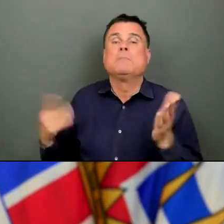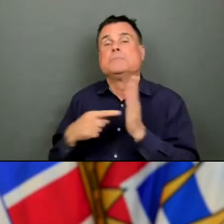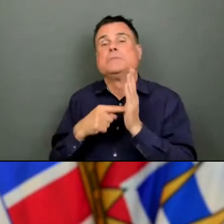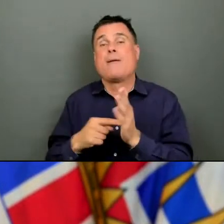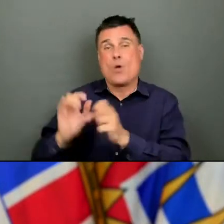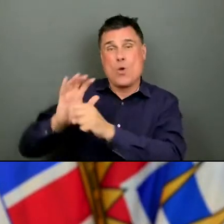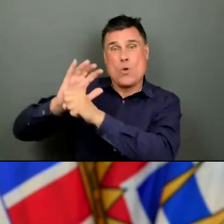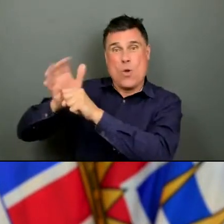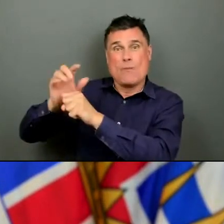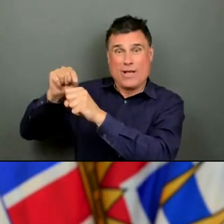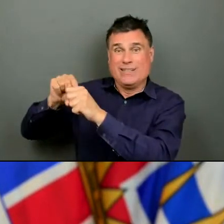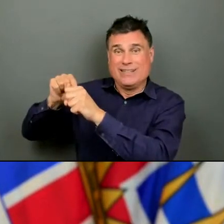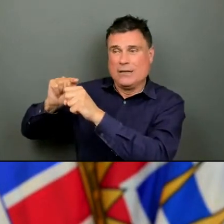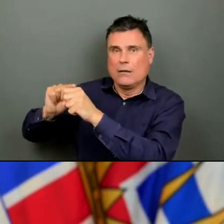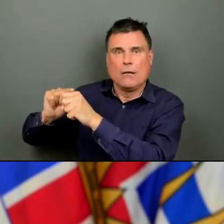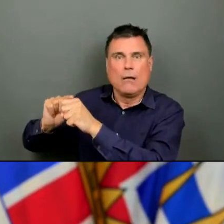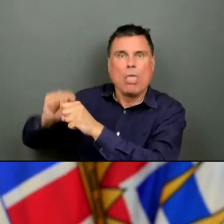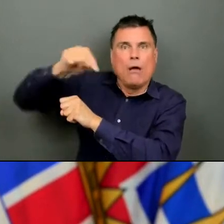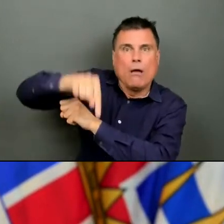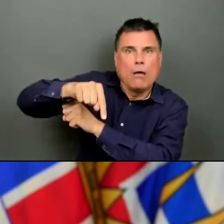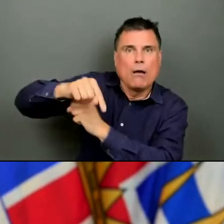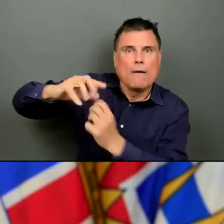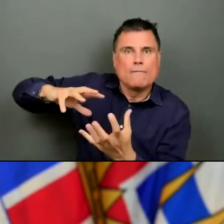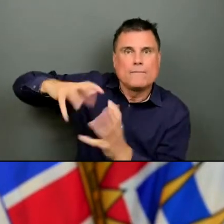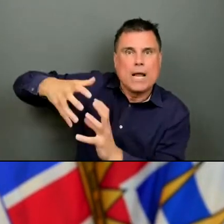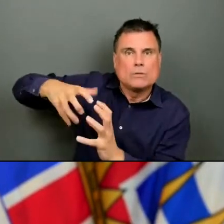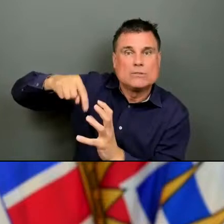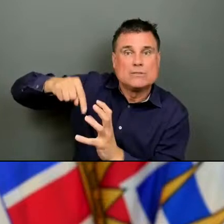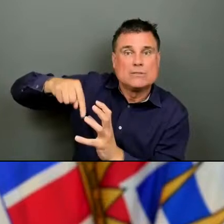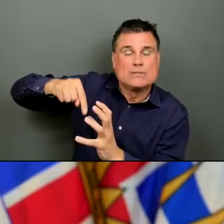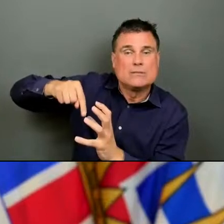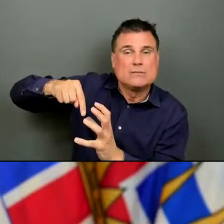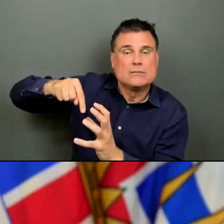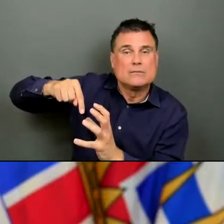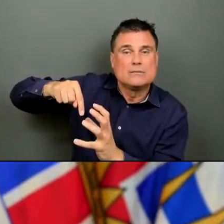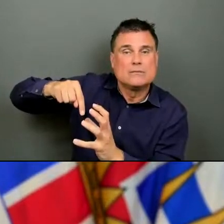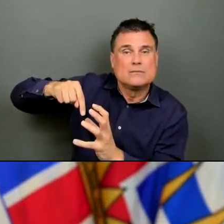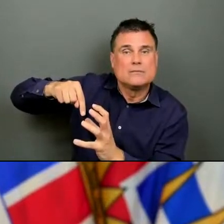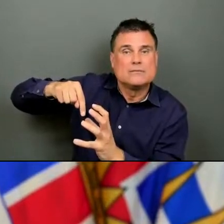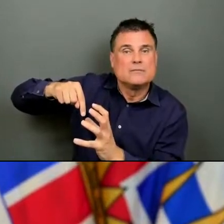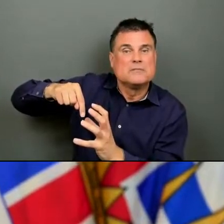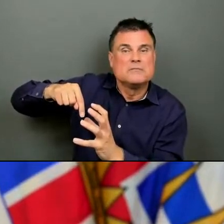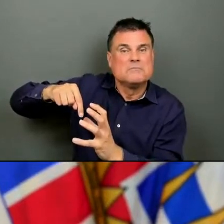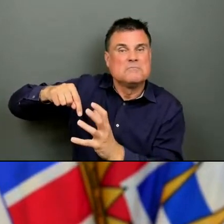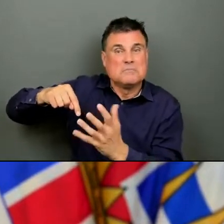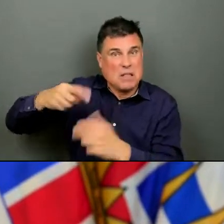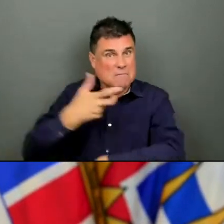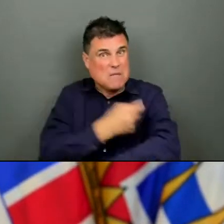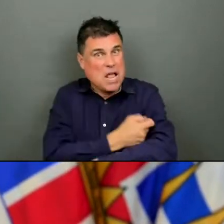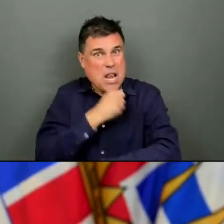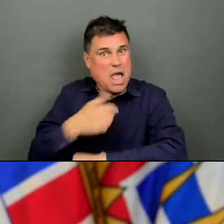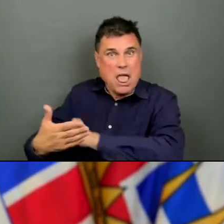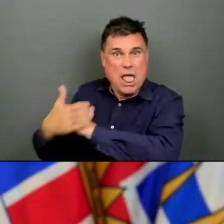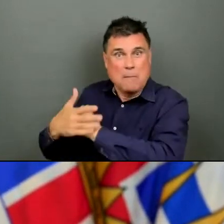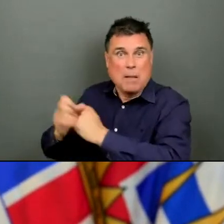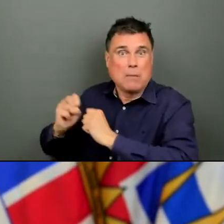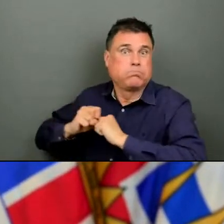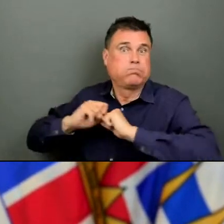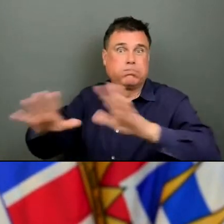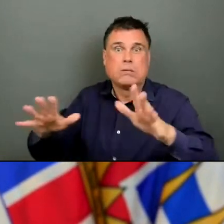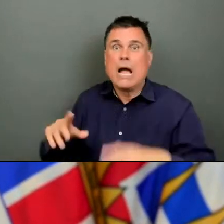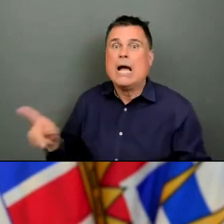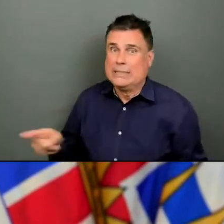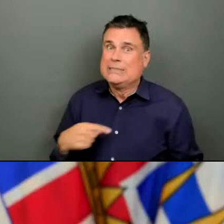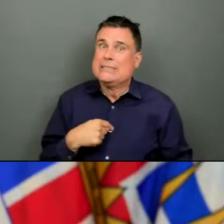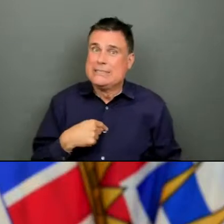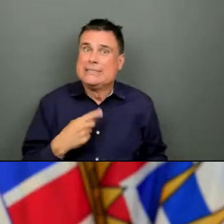variant-resistant or a vaccine-resistant variant? You know, these are the questions that keep me awake and make me anxious every